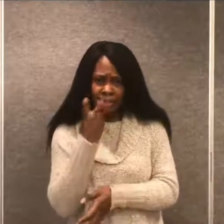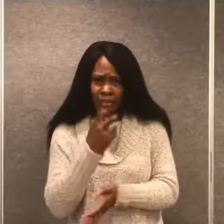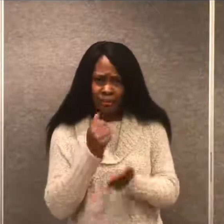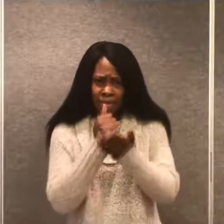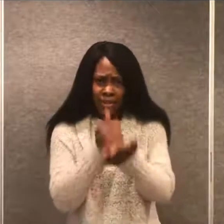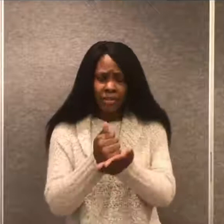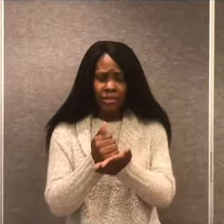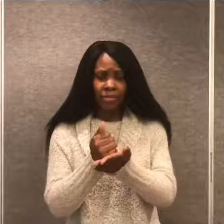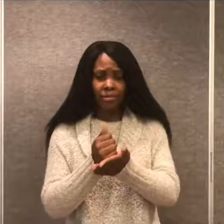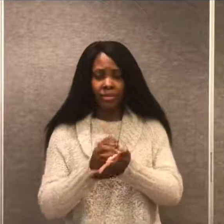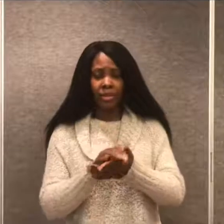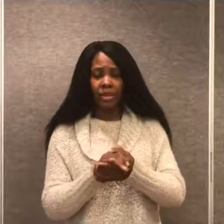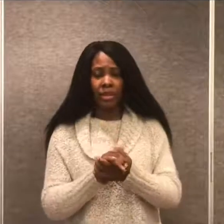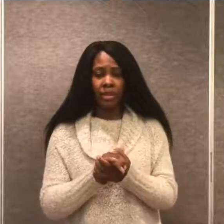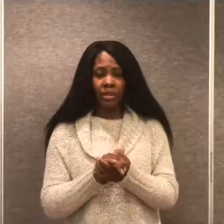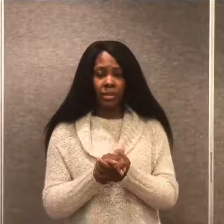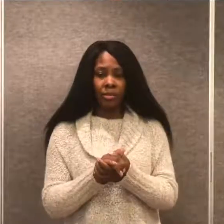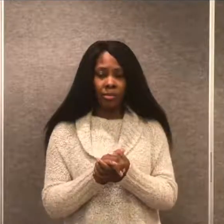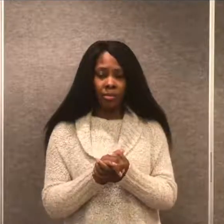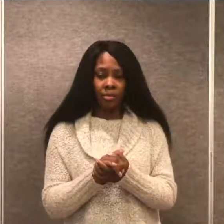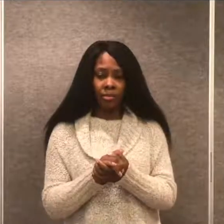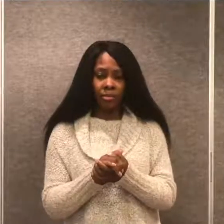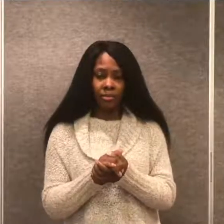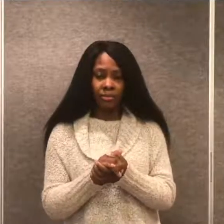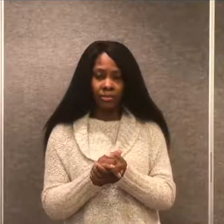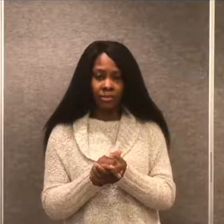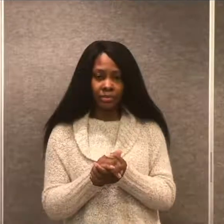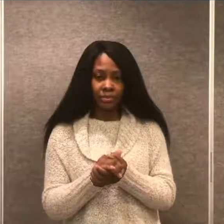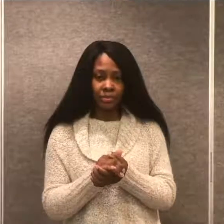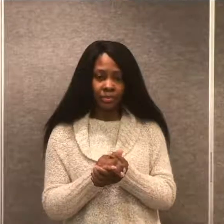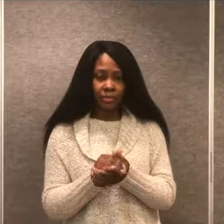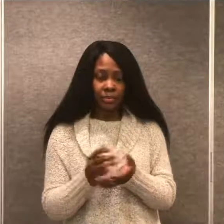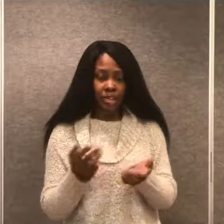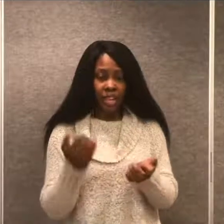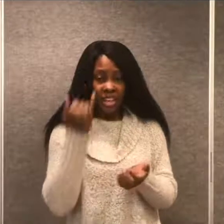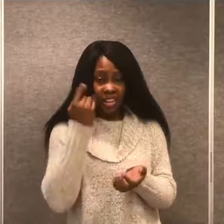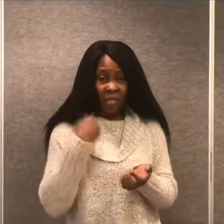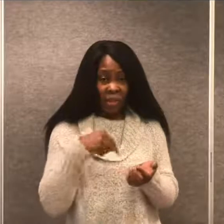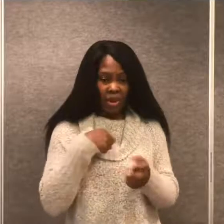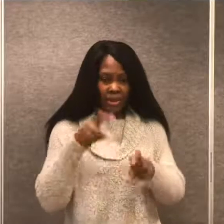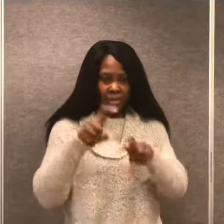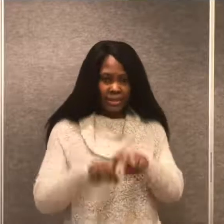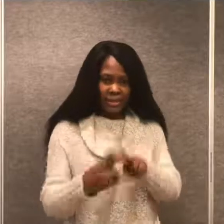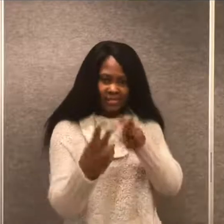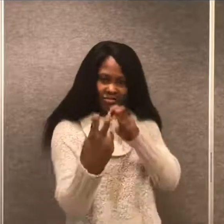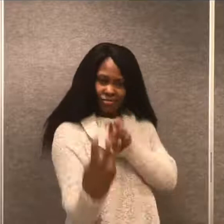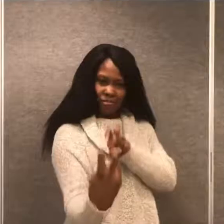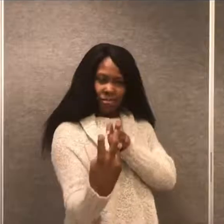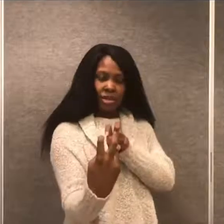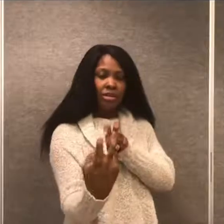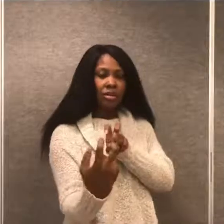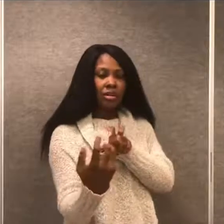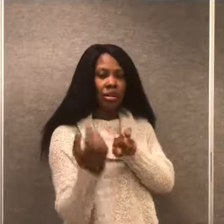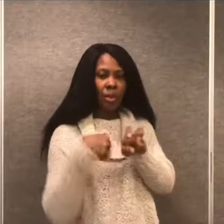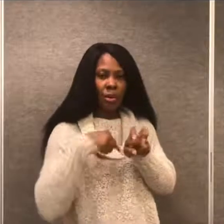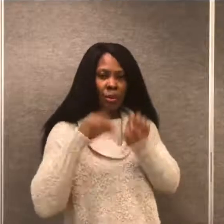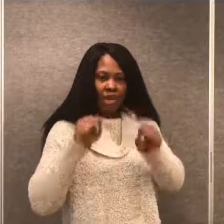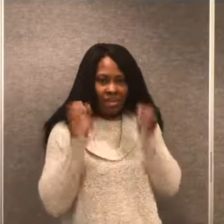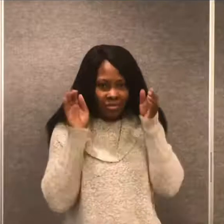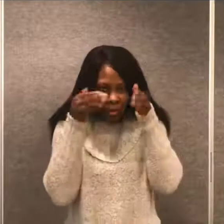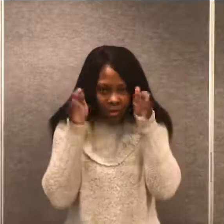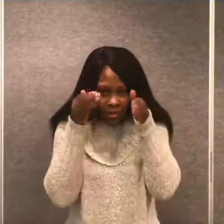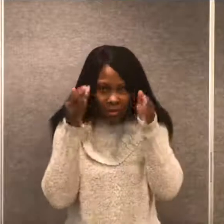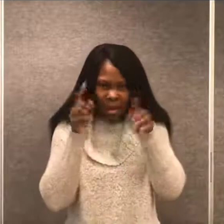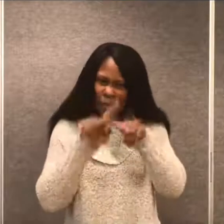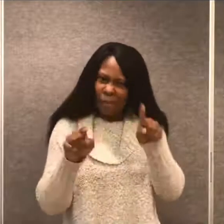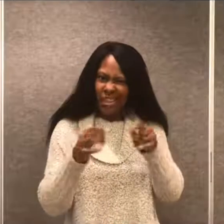me, as opposed to you, and I have to maintain your focus as well as teach you what it is that I need you to do through the screen.